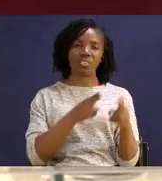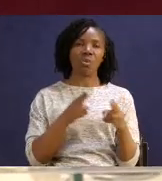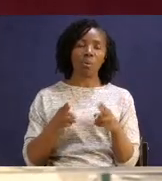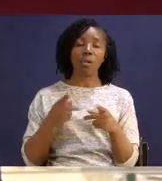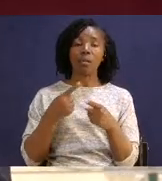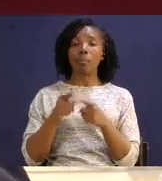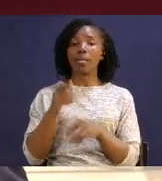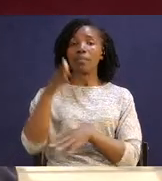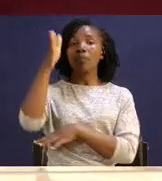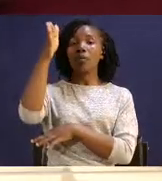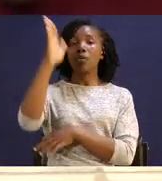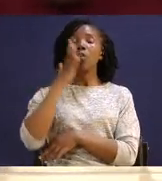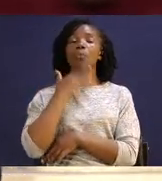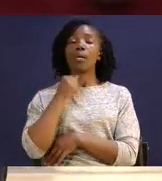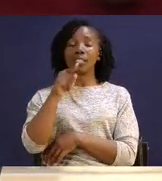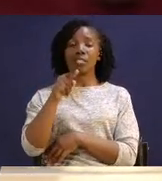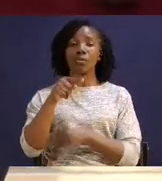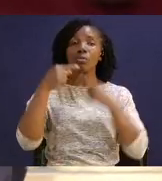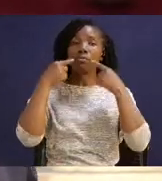God wants you to thrive.